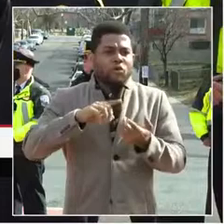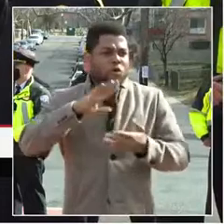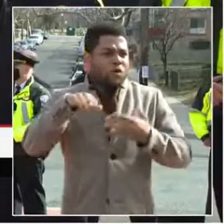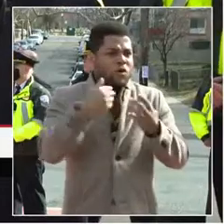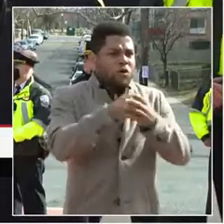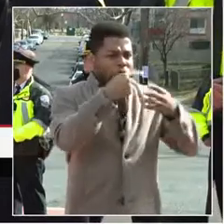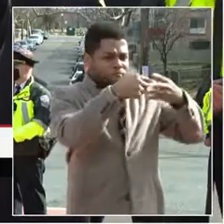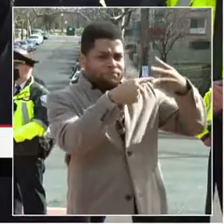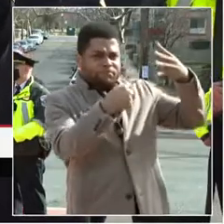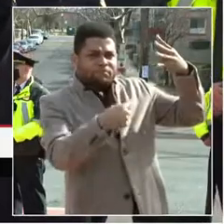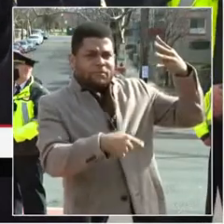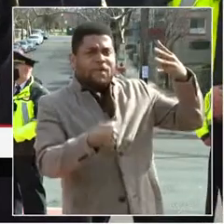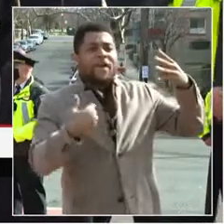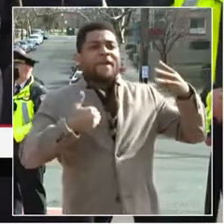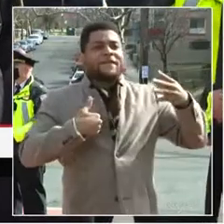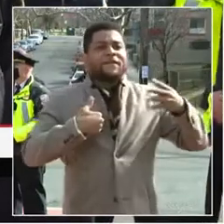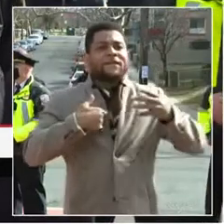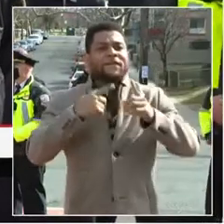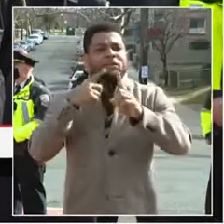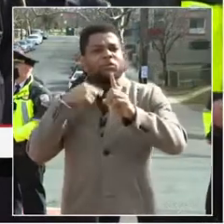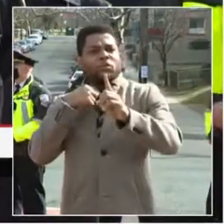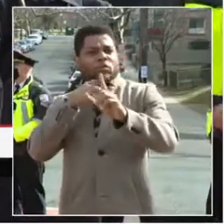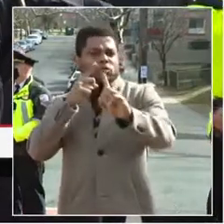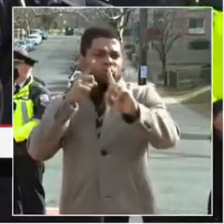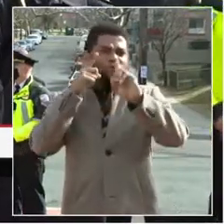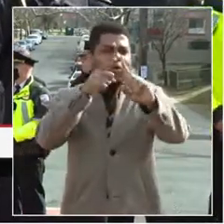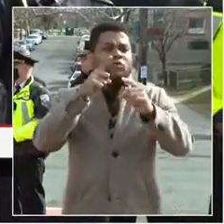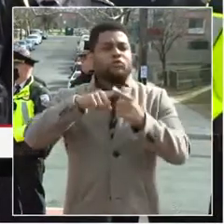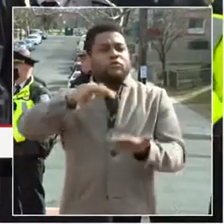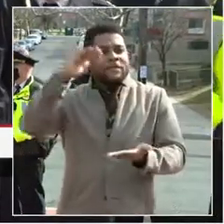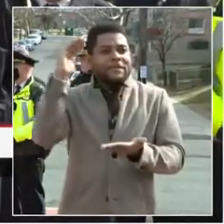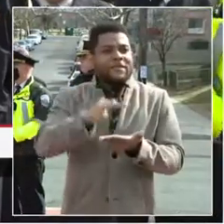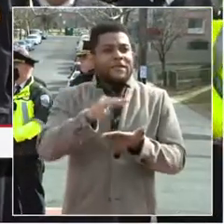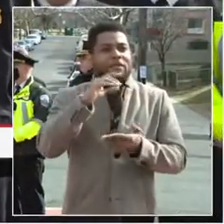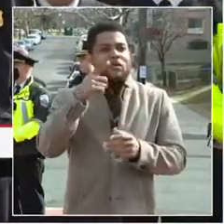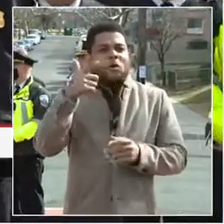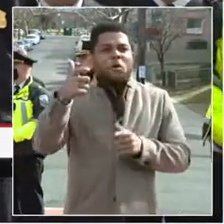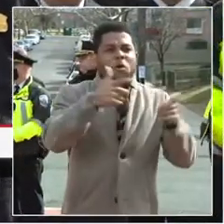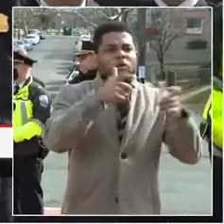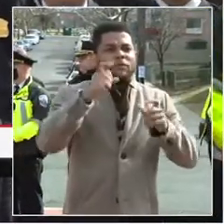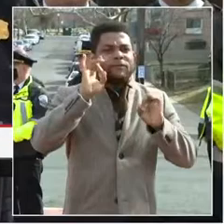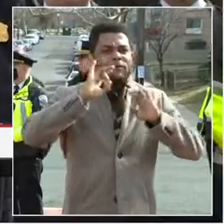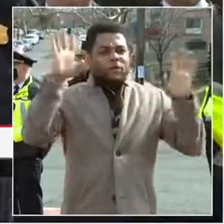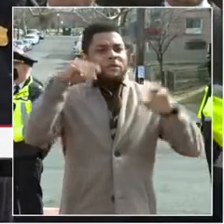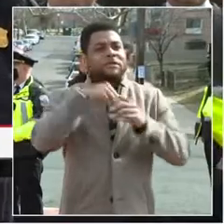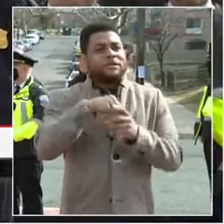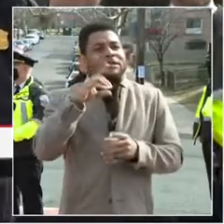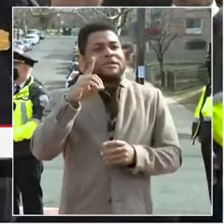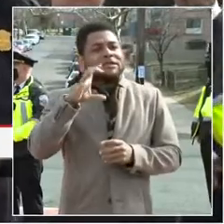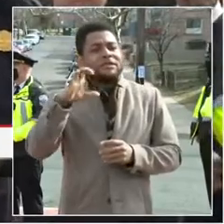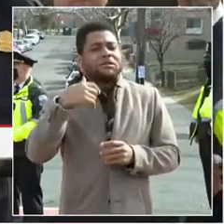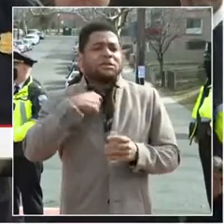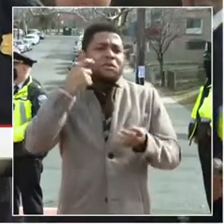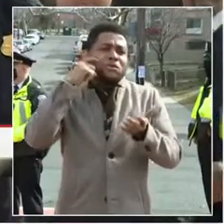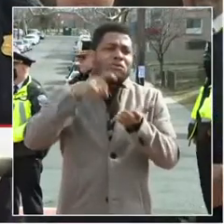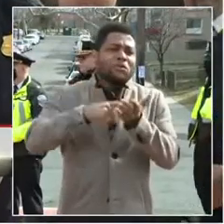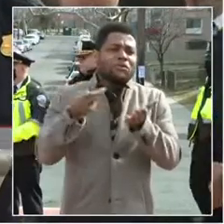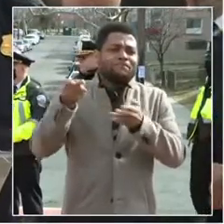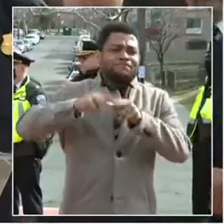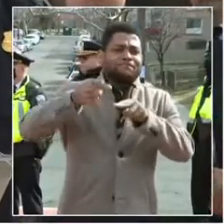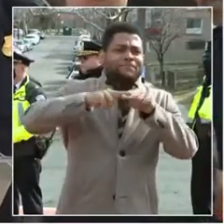every resource at the recent rise in gun violence in the District of Columbia. And that's exactly what we're